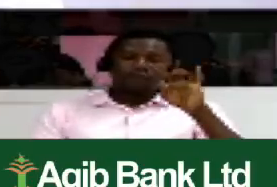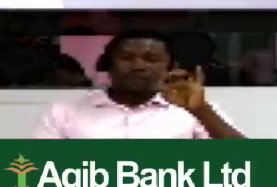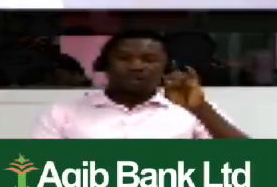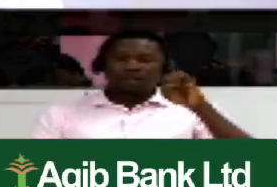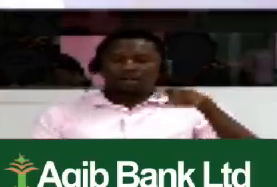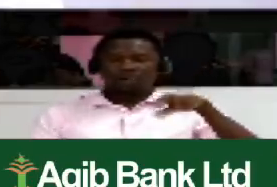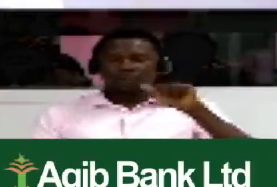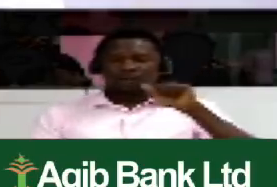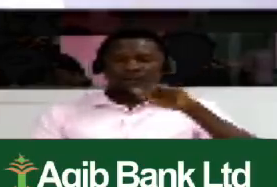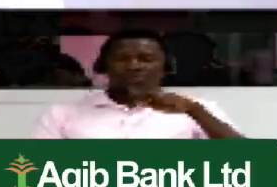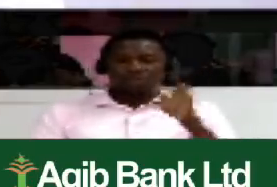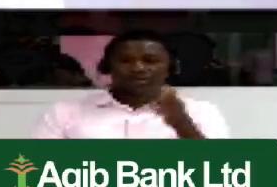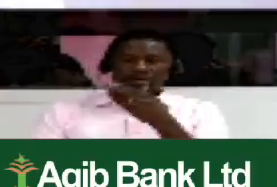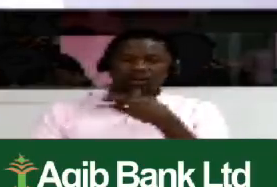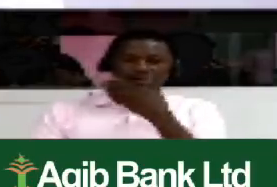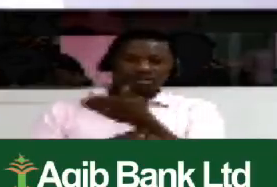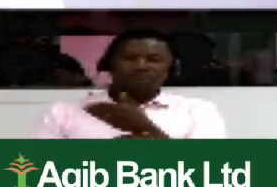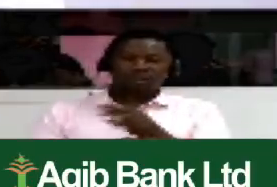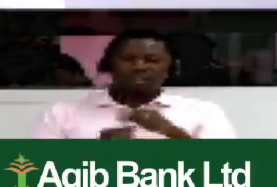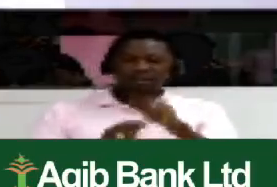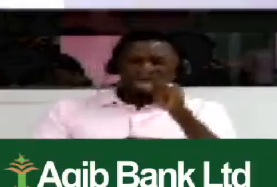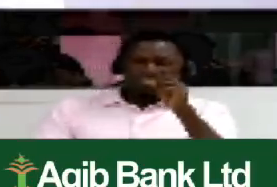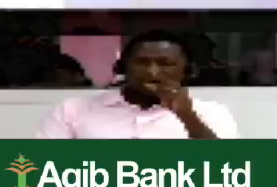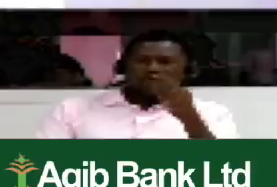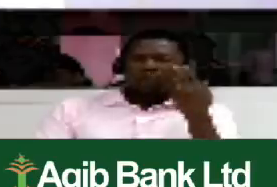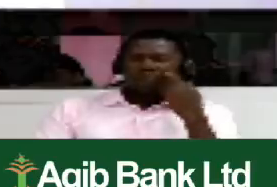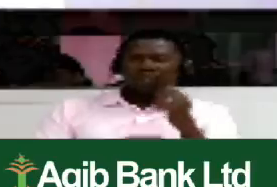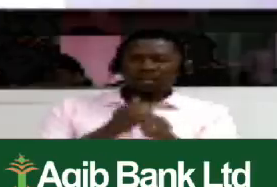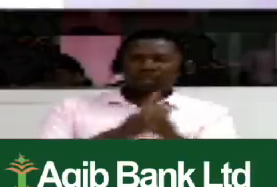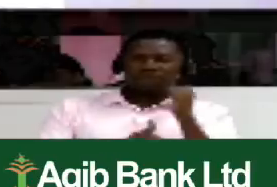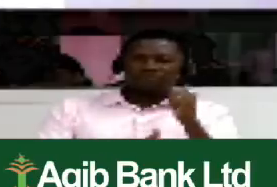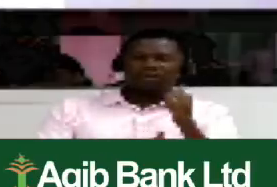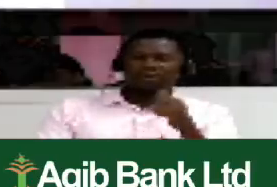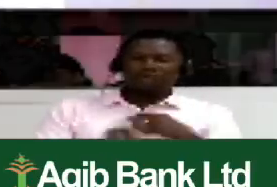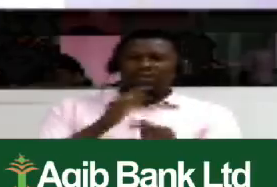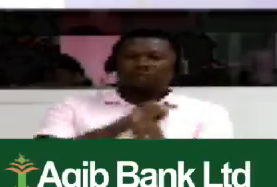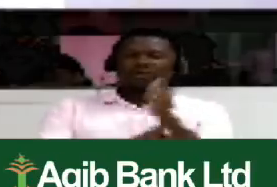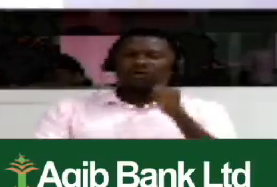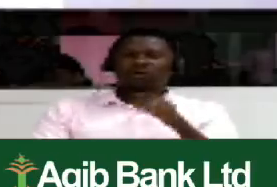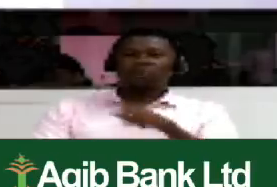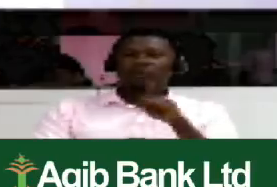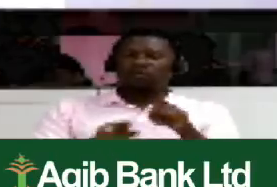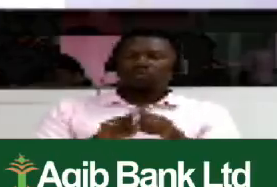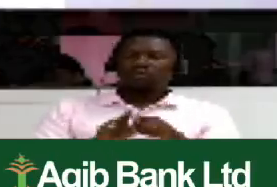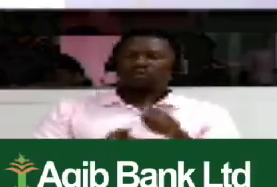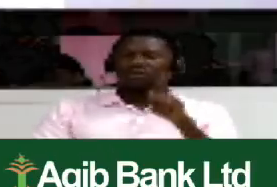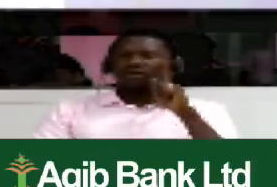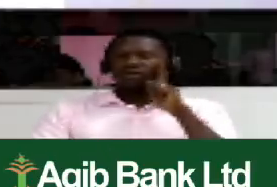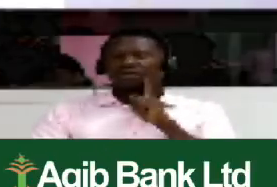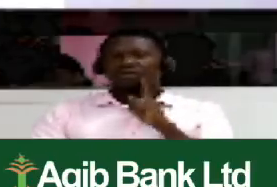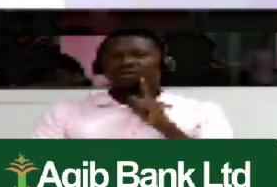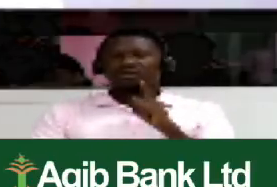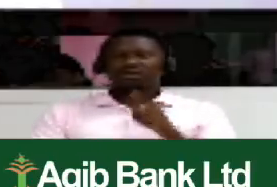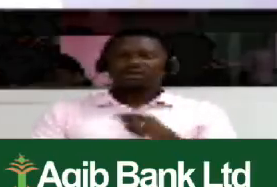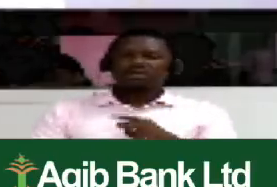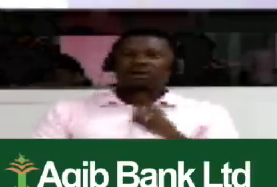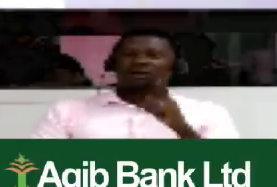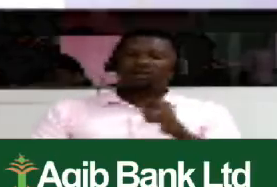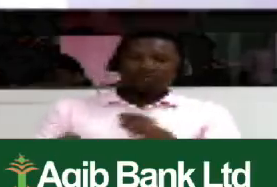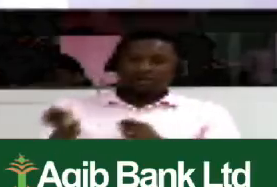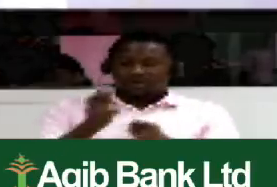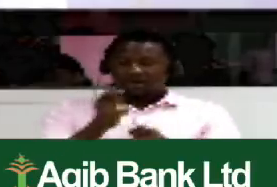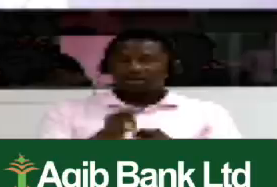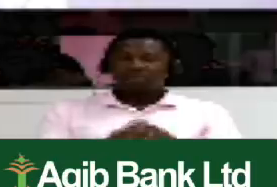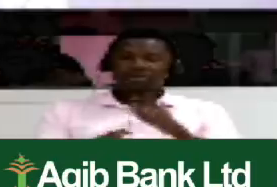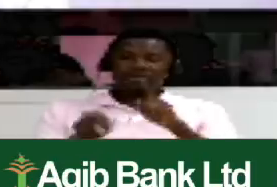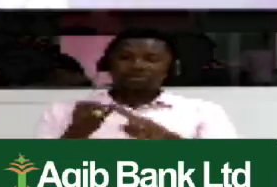said shortly after when they left, they returned with the father. The fire service officer, Ibrahima, and Ibrahima's